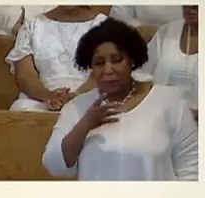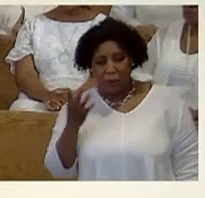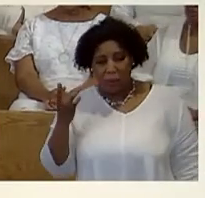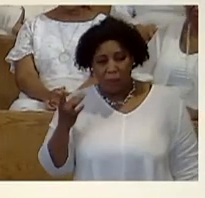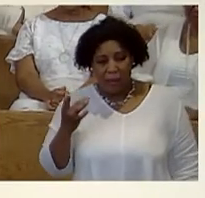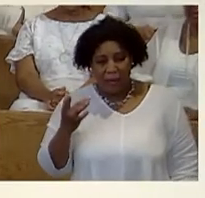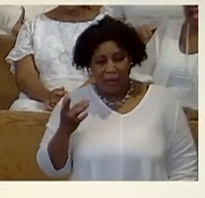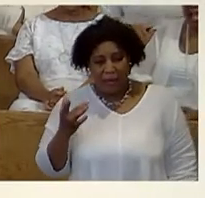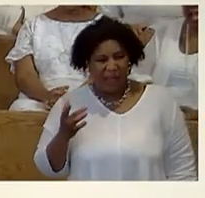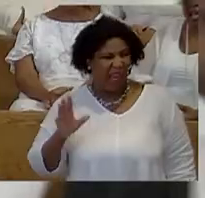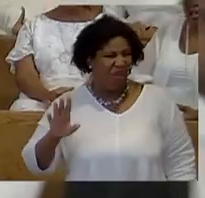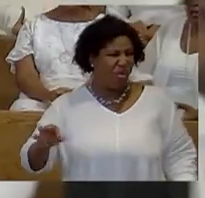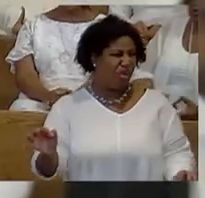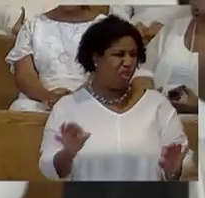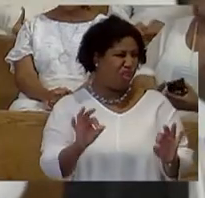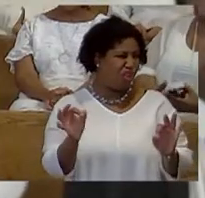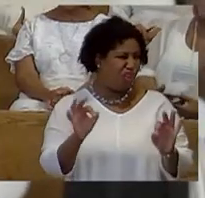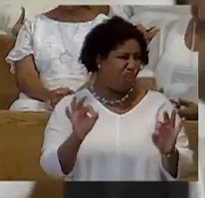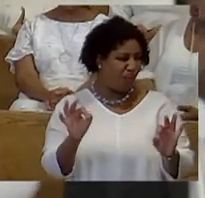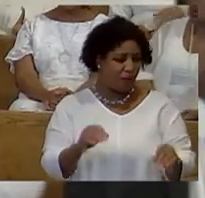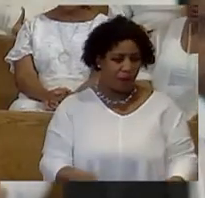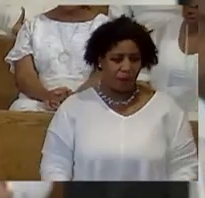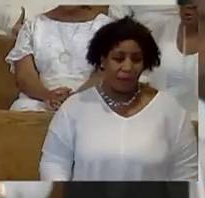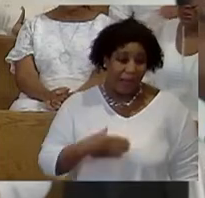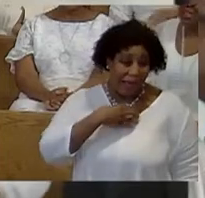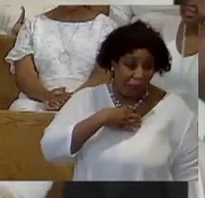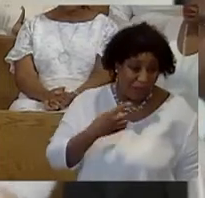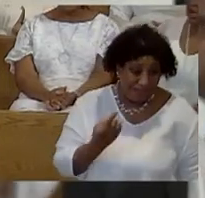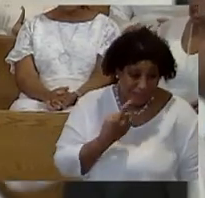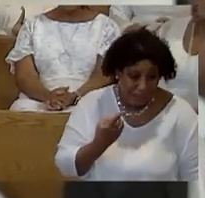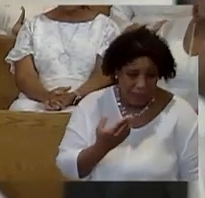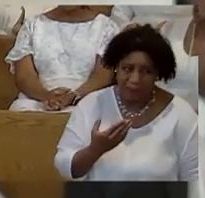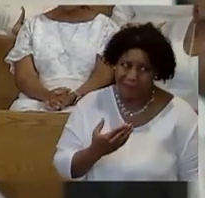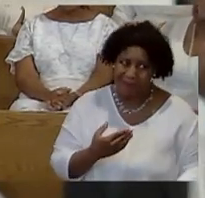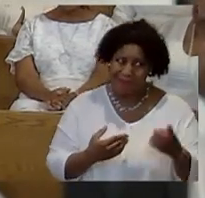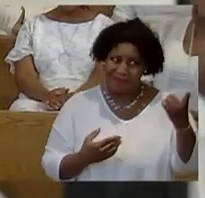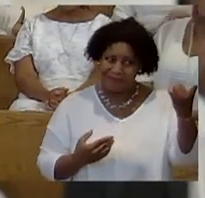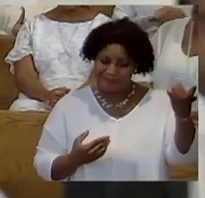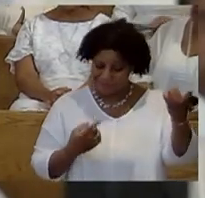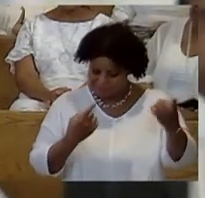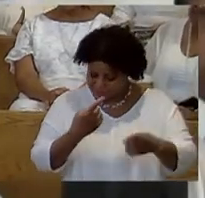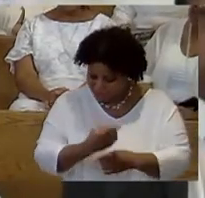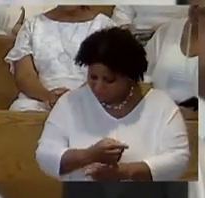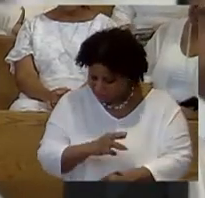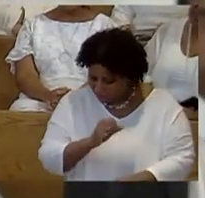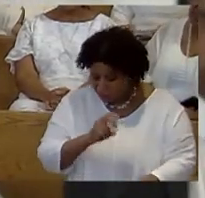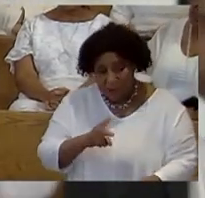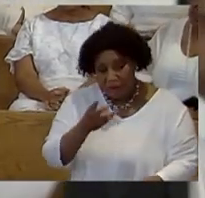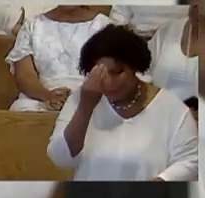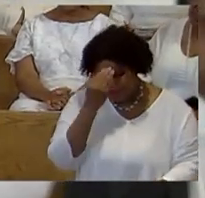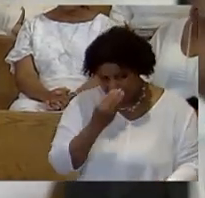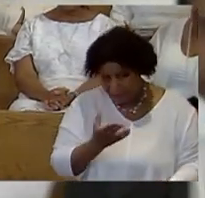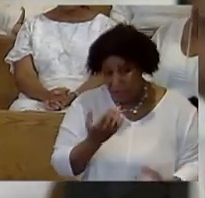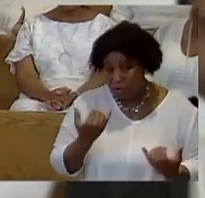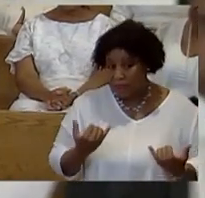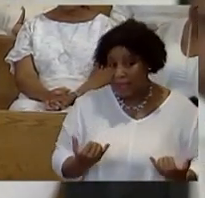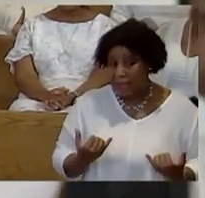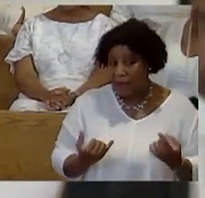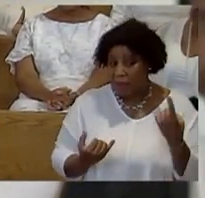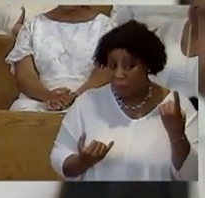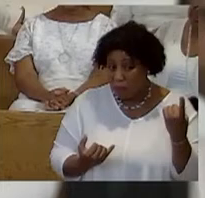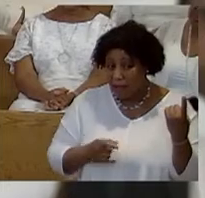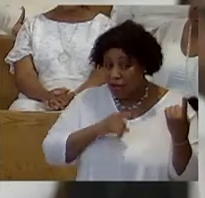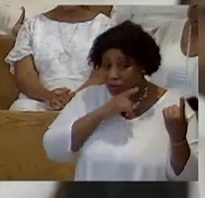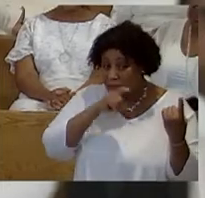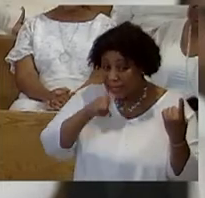think he's useful. Oh, I wish I had somebody to say, I know you're right, Reverend. But let me just tell y'all today, the one that you